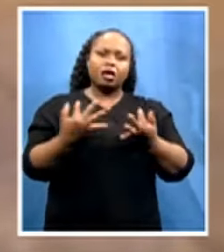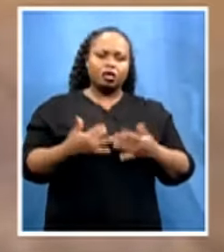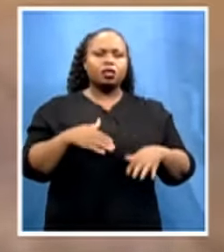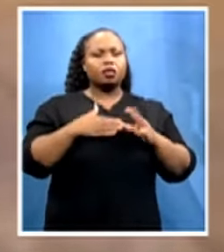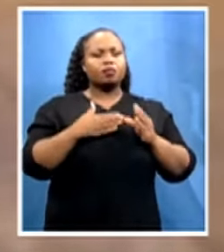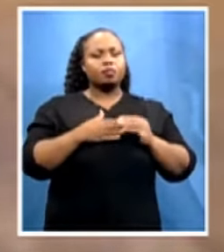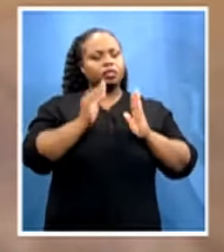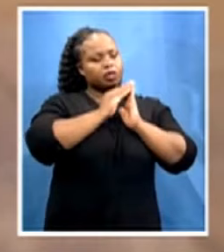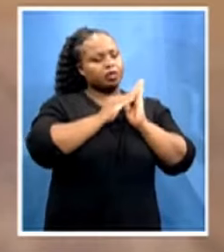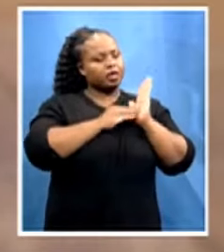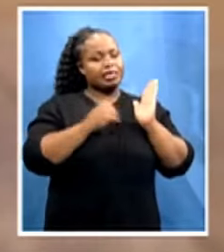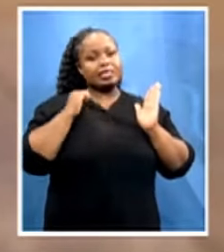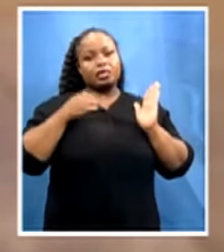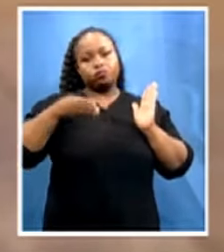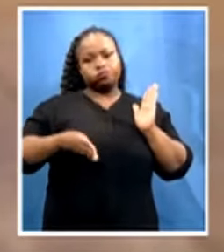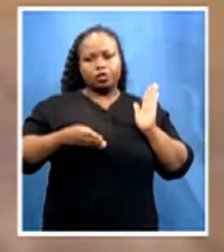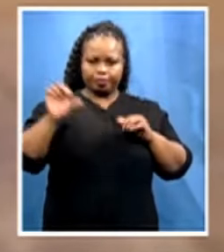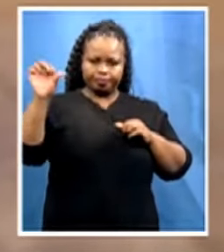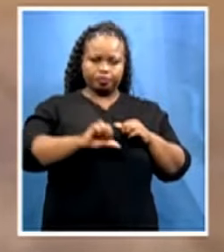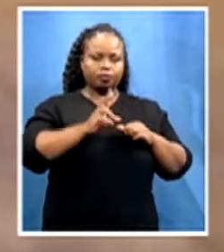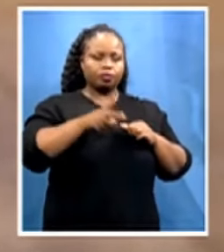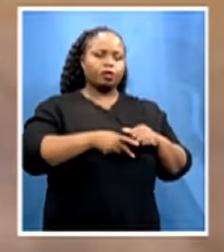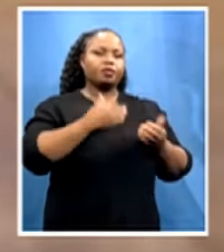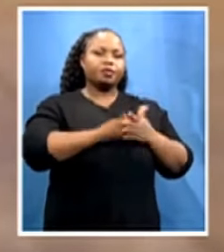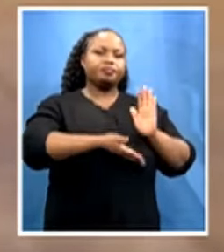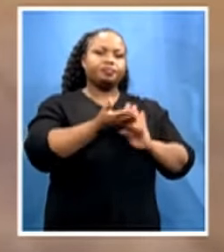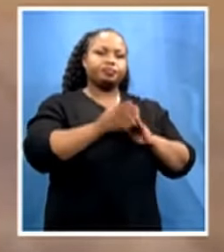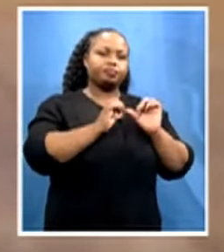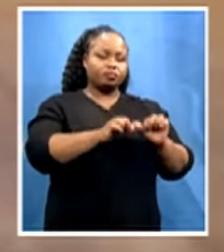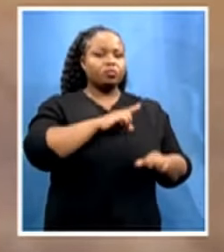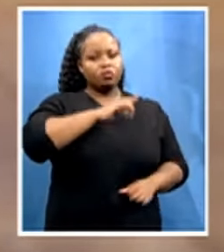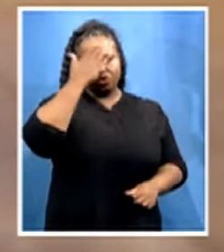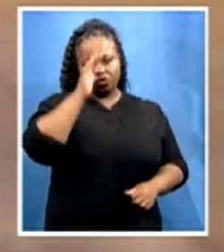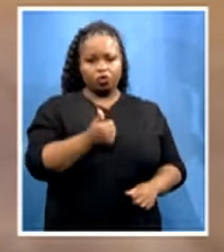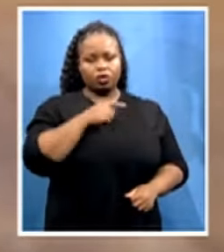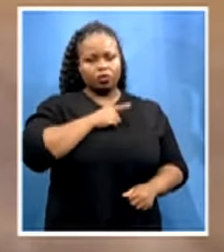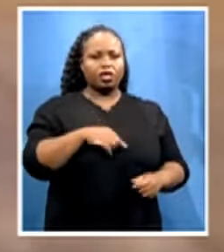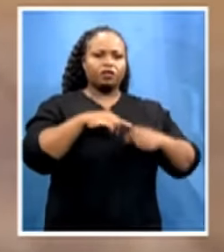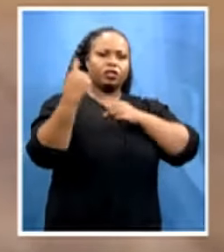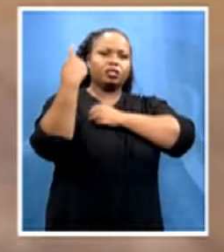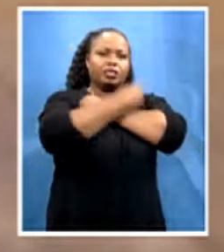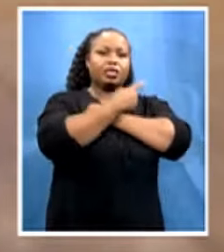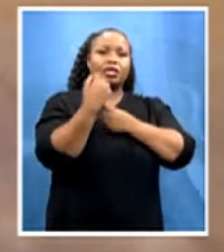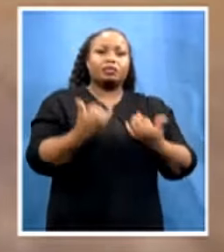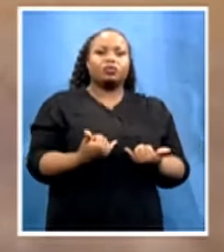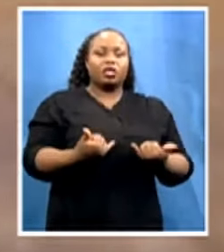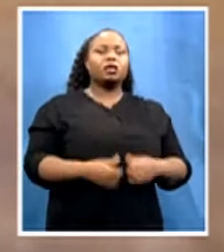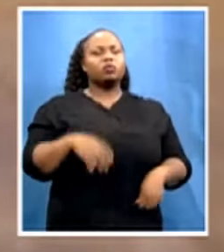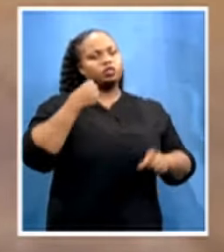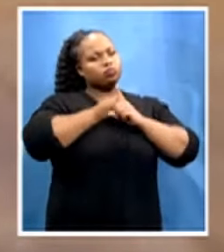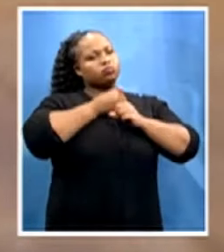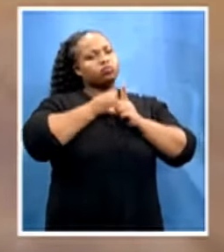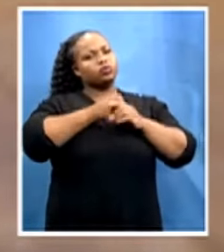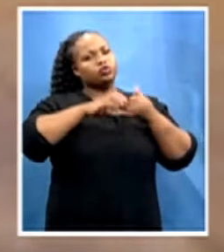today to get them done. We obviously do know, as you correctly say, it is the last day of the vaccination. We are pushing as hard as possible, working long hours here to get as many people